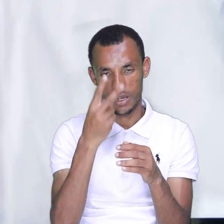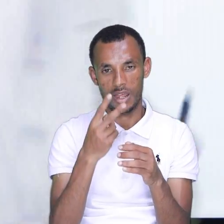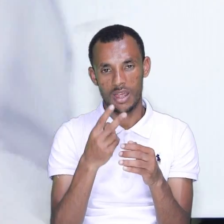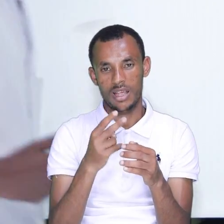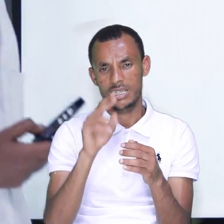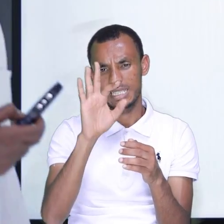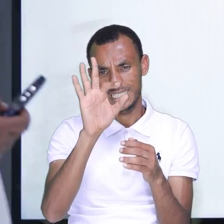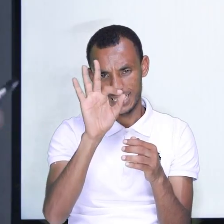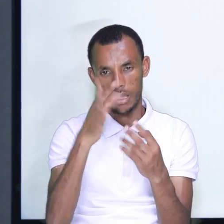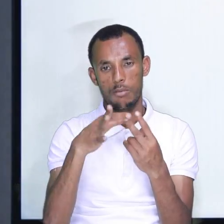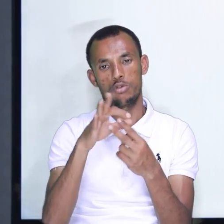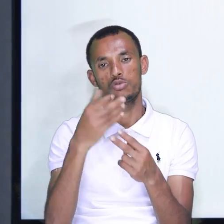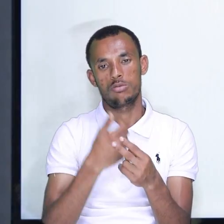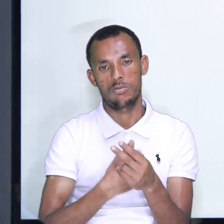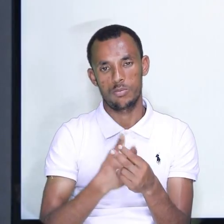9 possibilities.